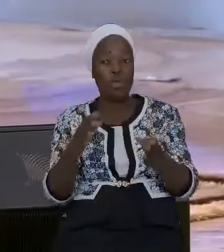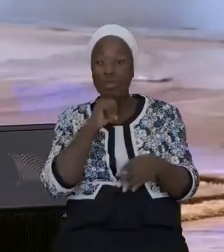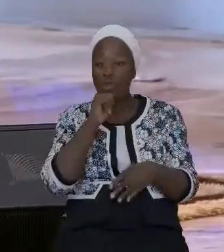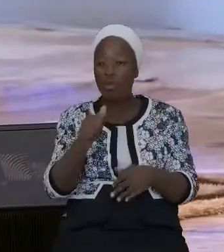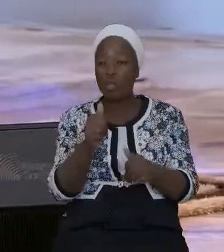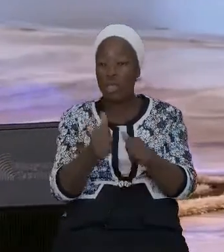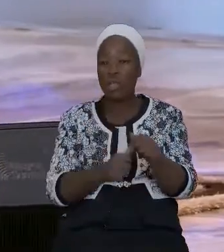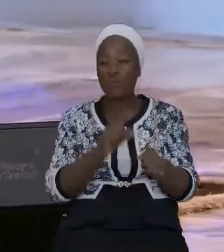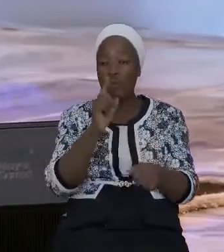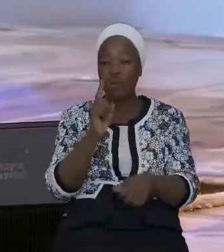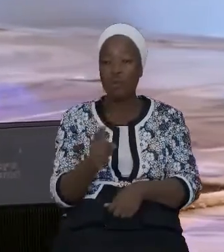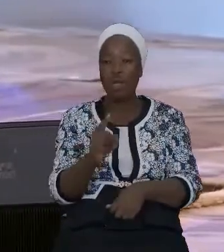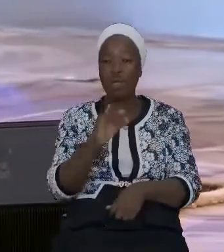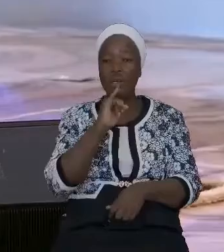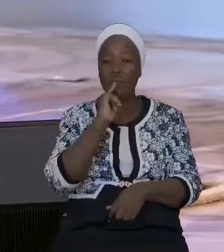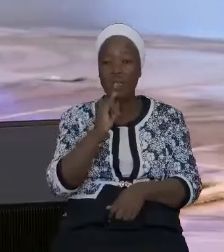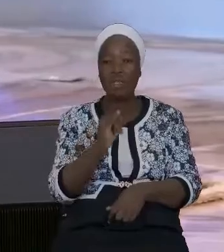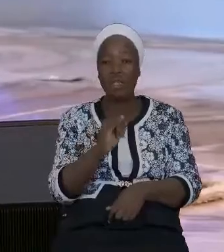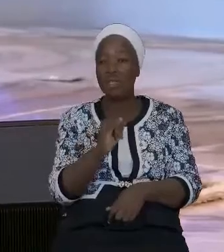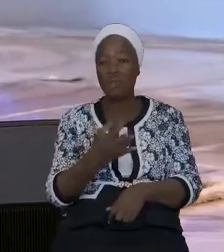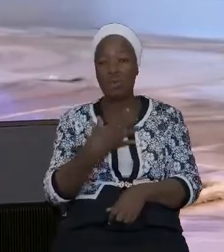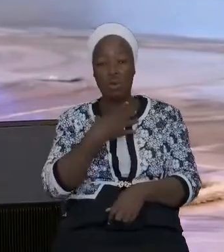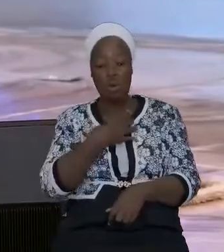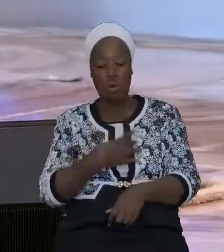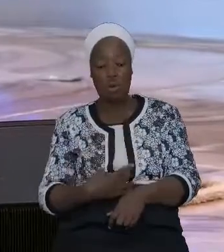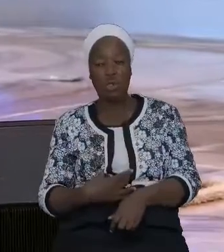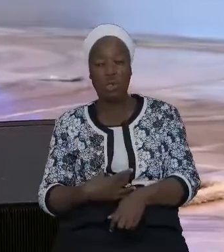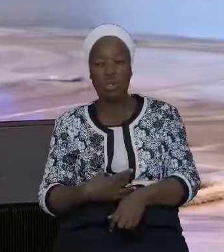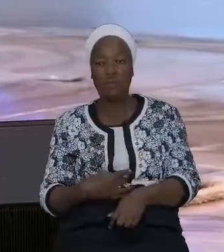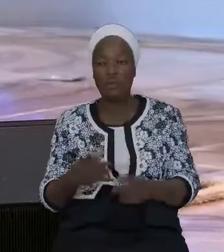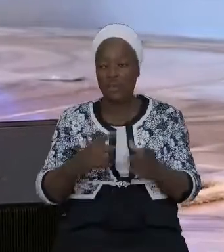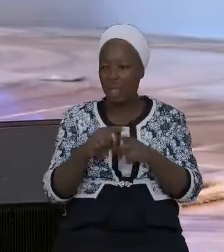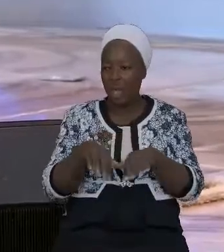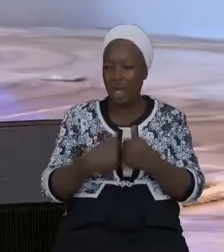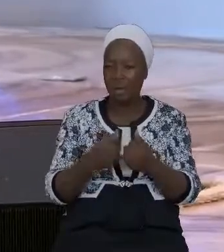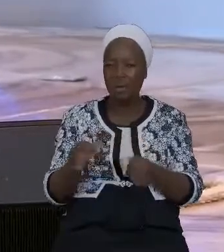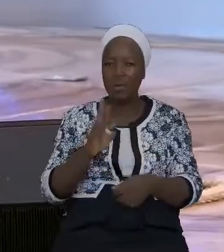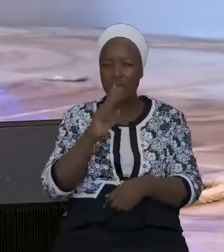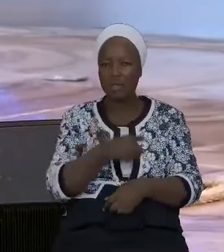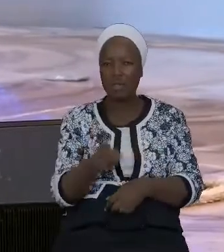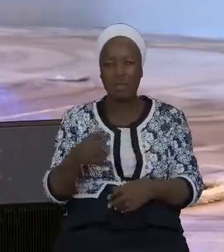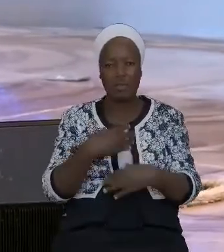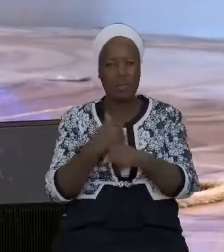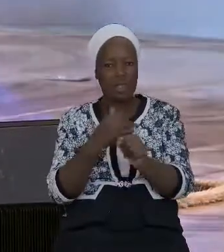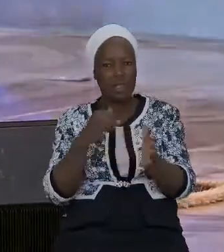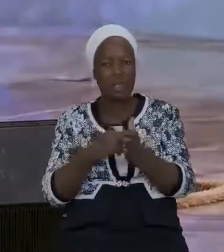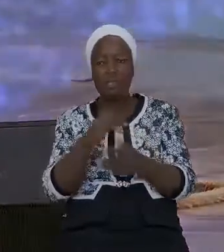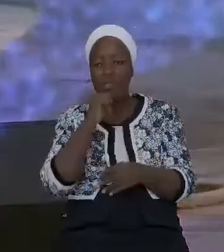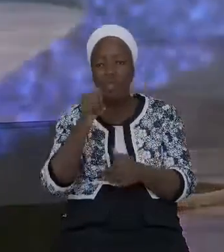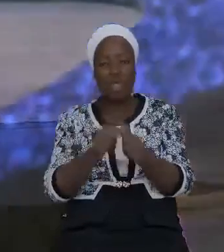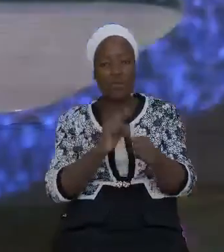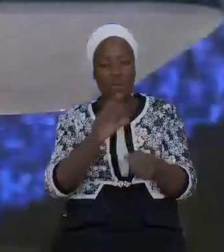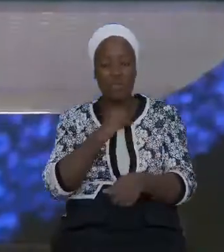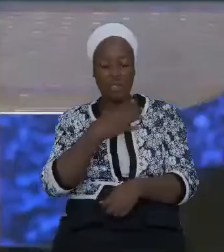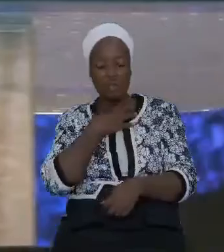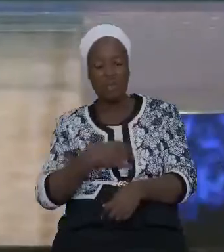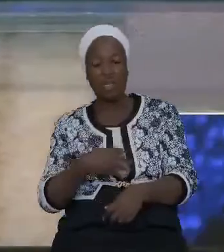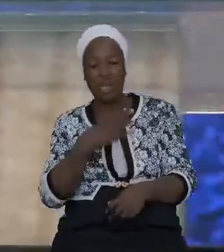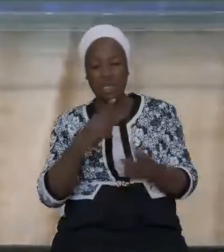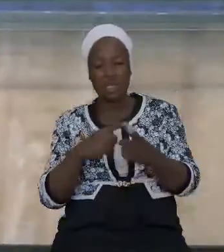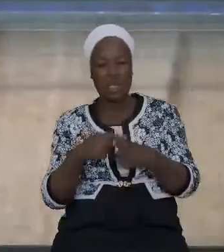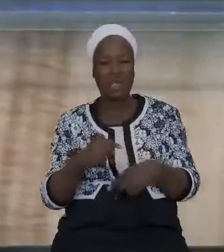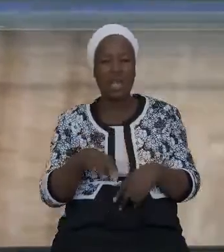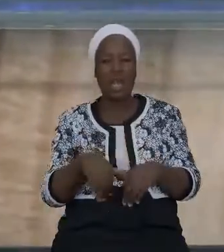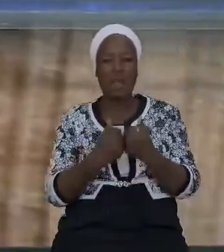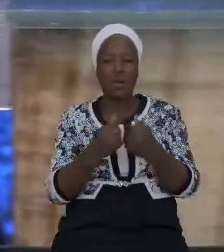everybody is famished. How are they making it? Not everybody is hungry. How are they making it?